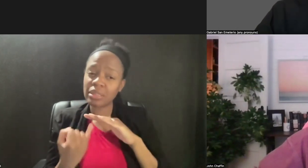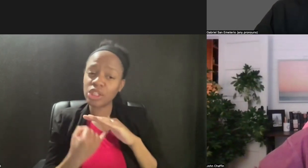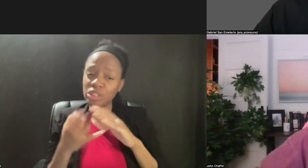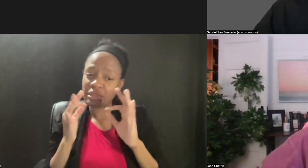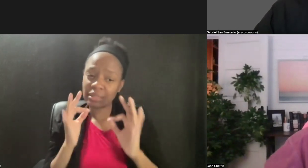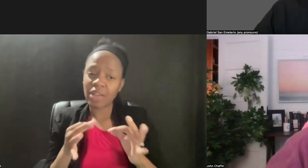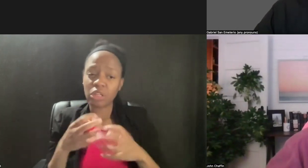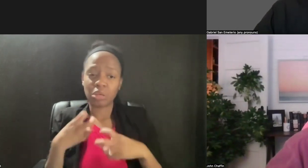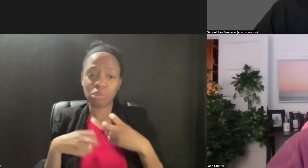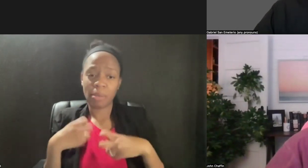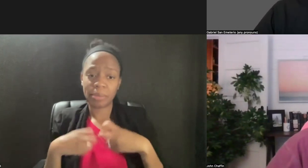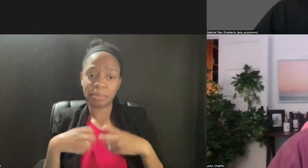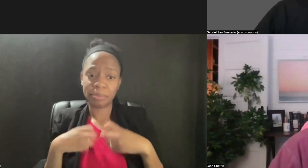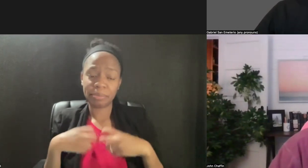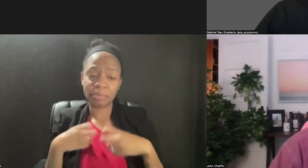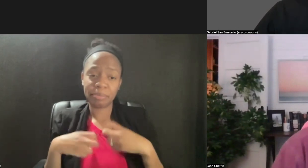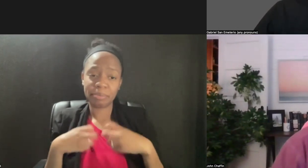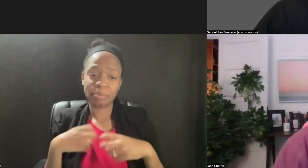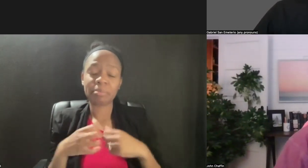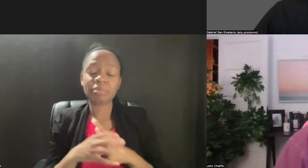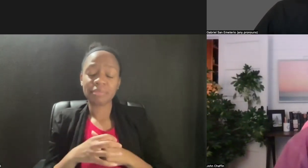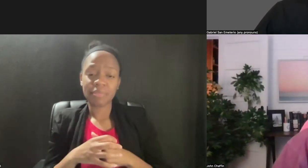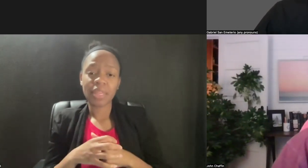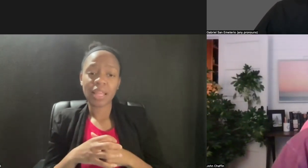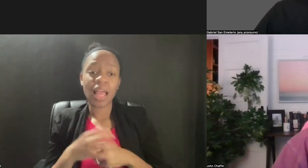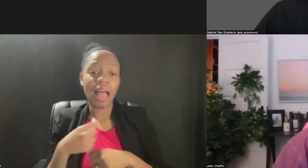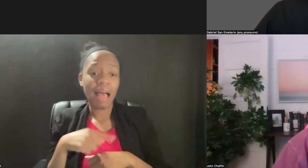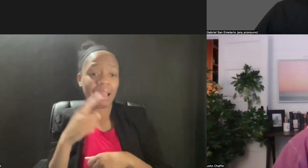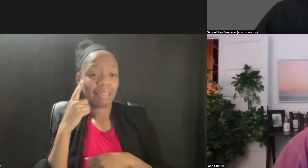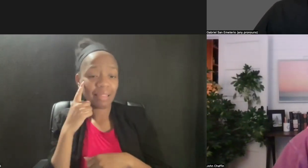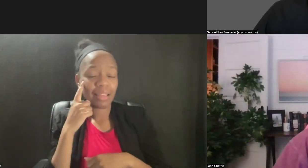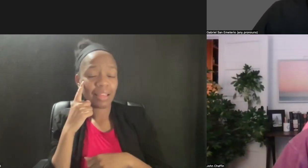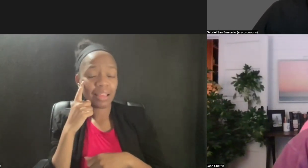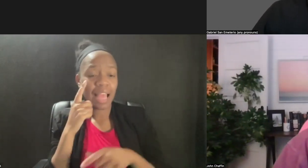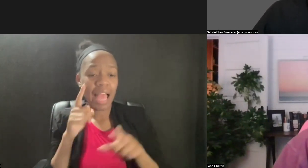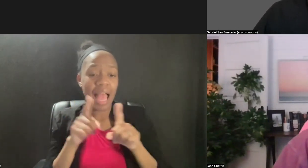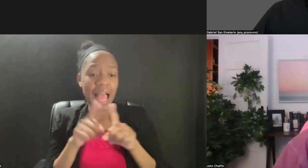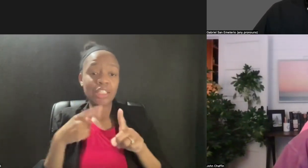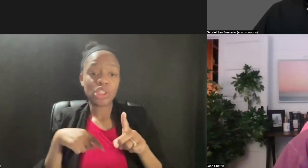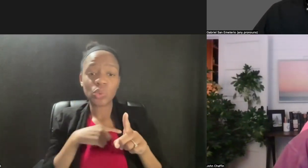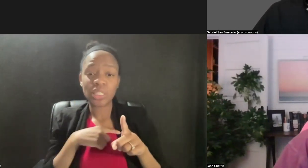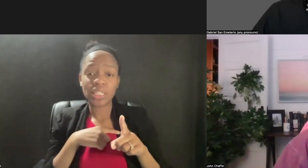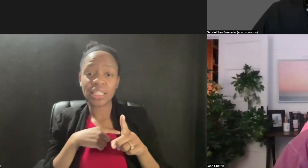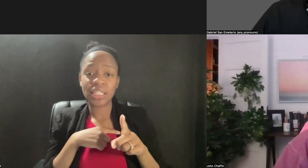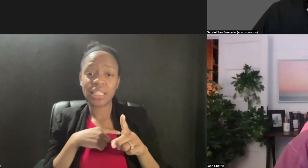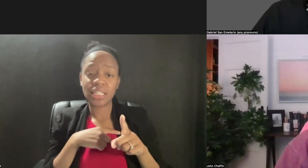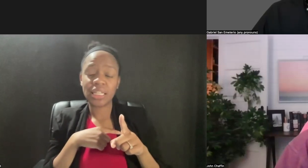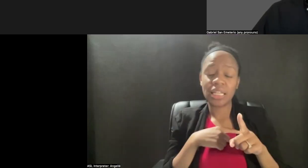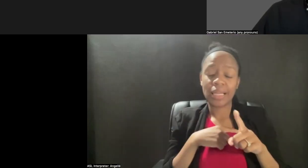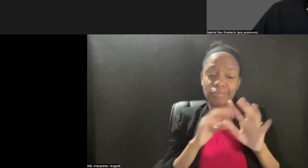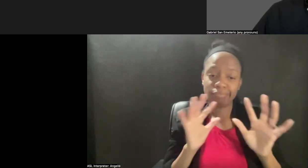problem that I think as we reignite our